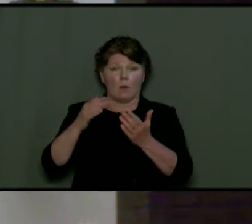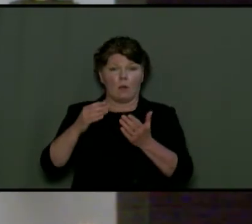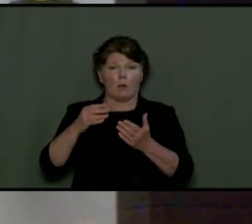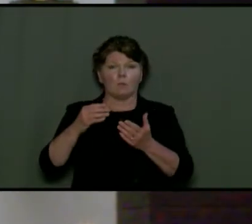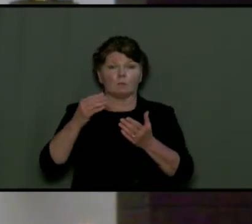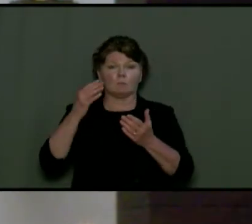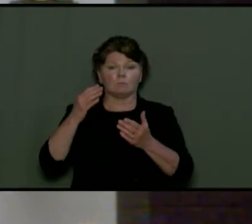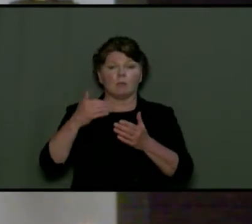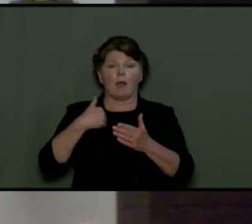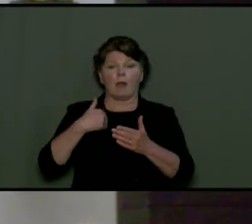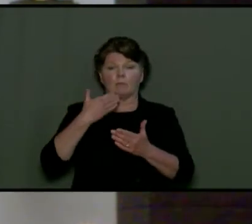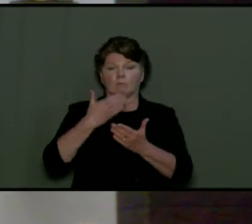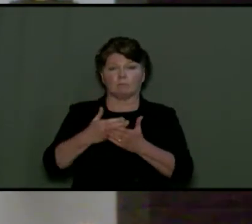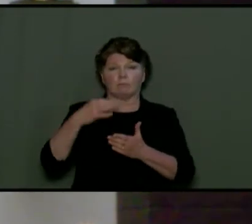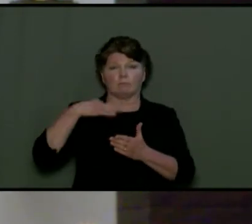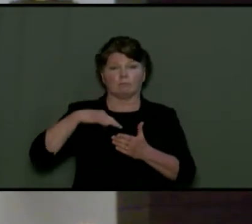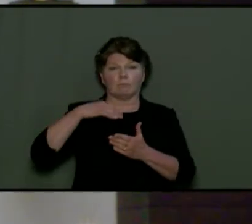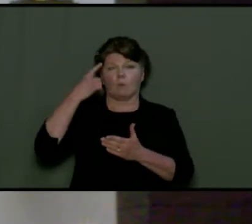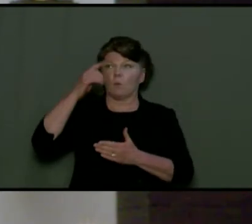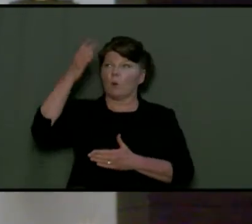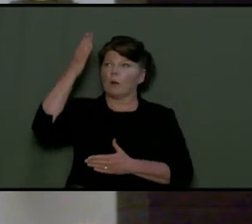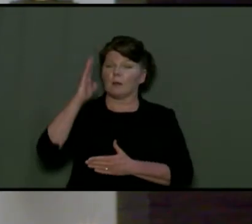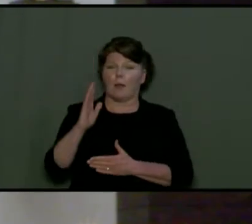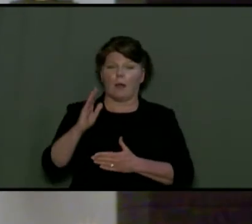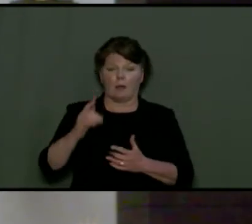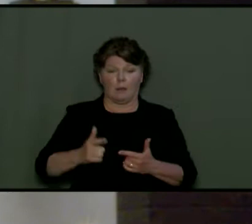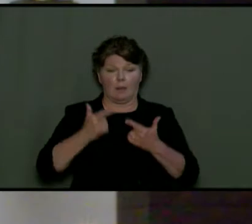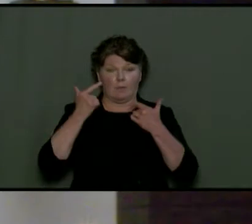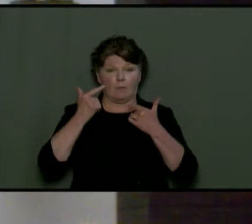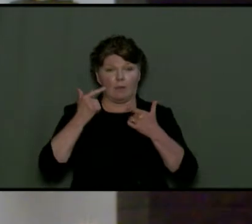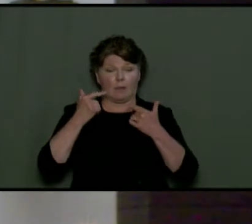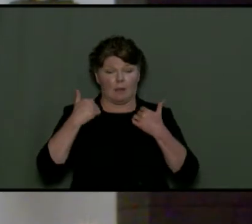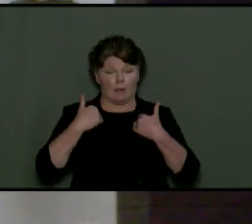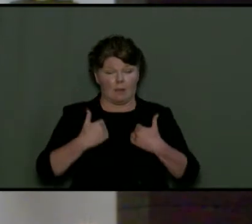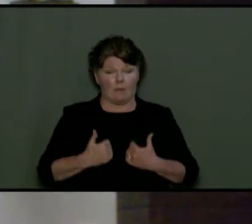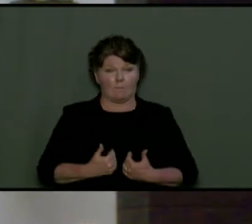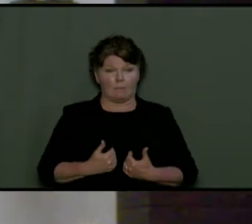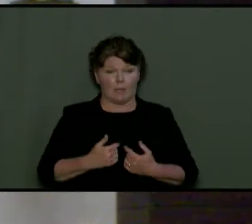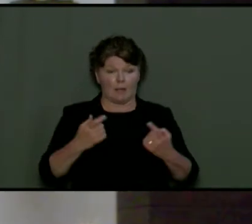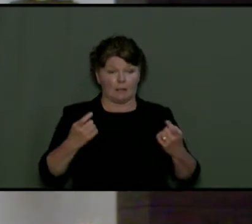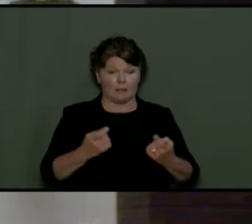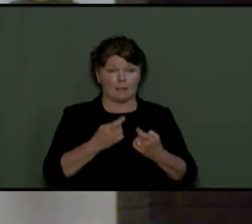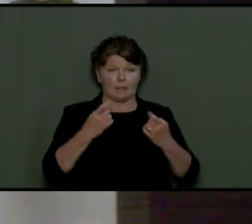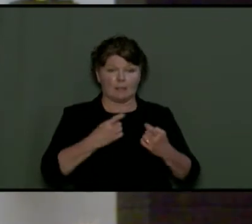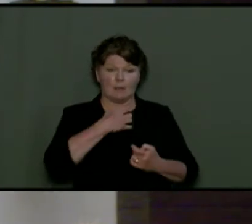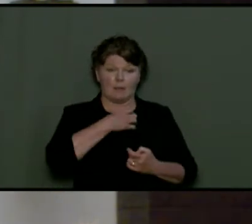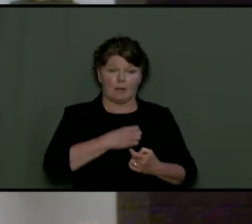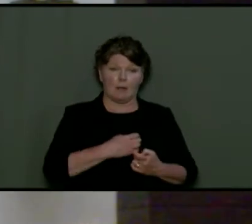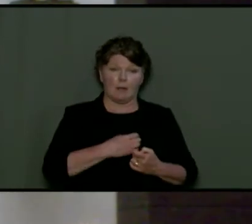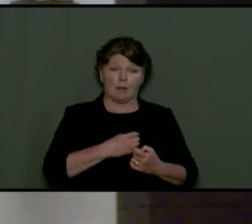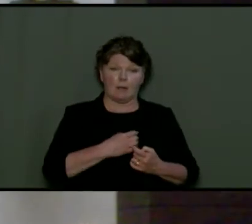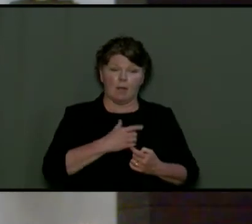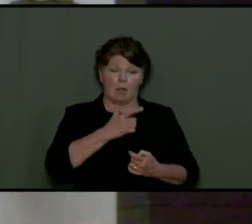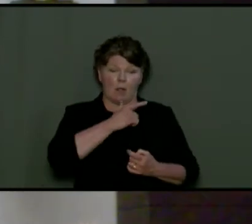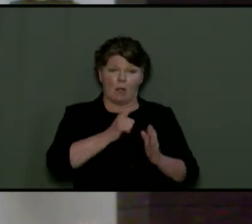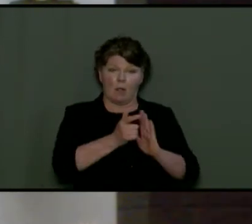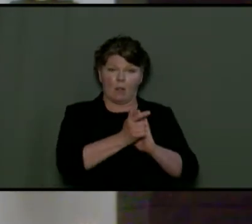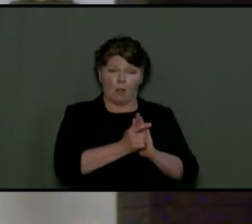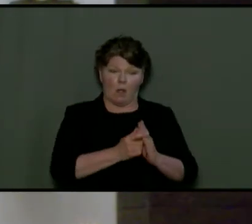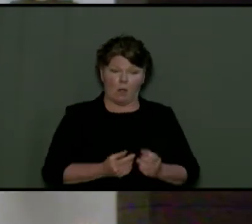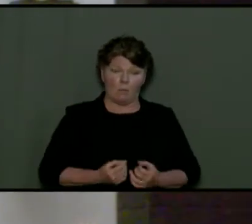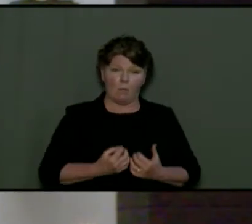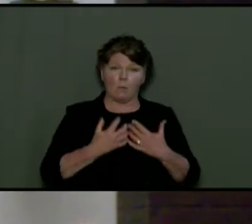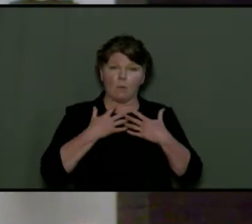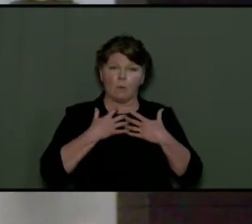God. For while we were living in the flesh, our sinful passions, aroused by the law, were at work in